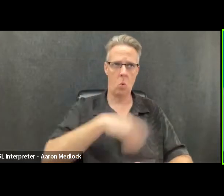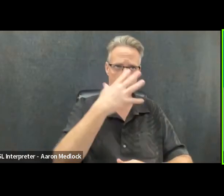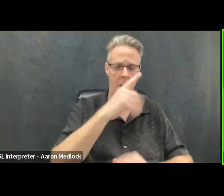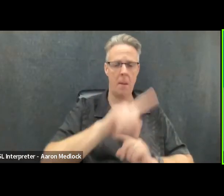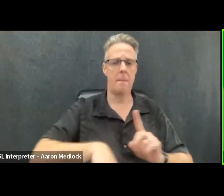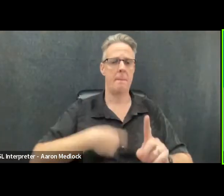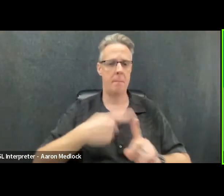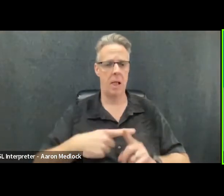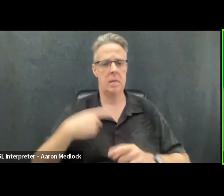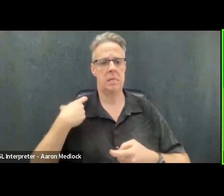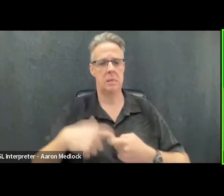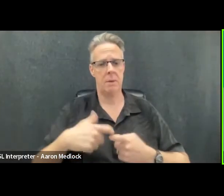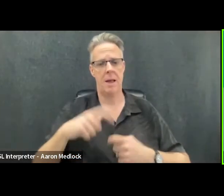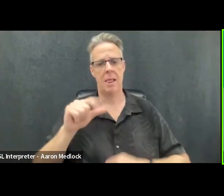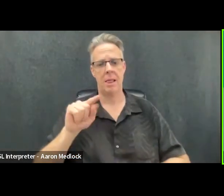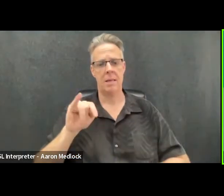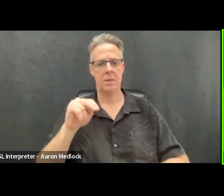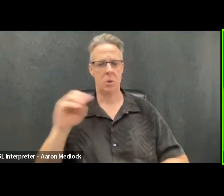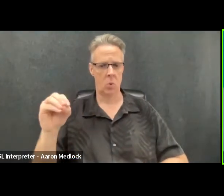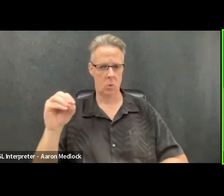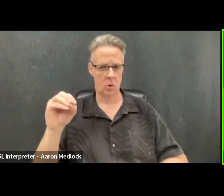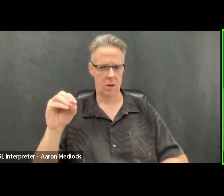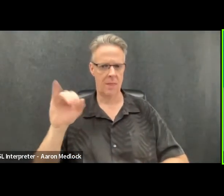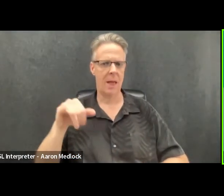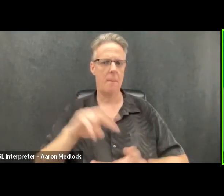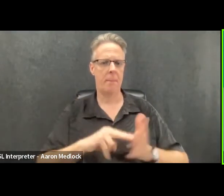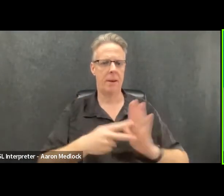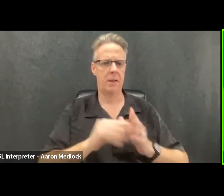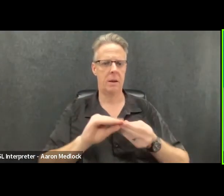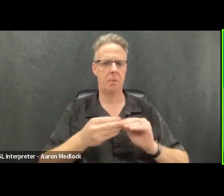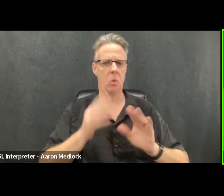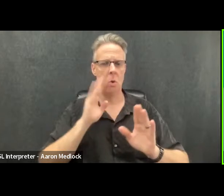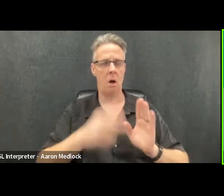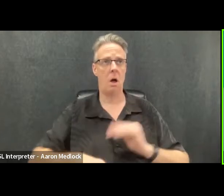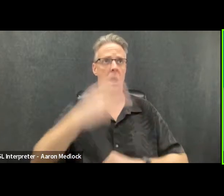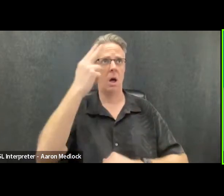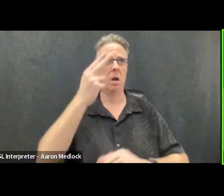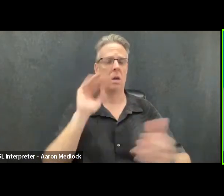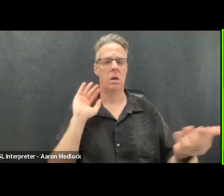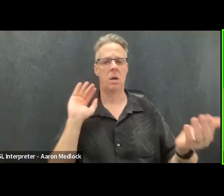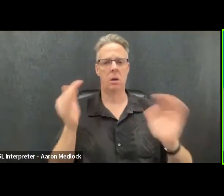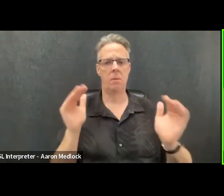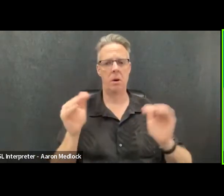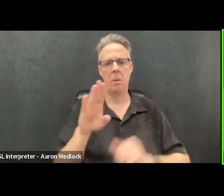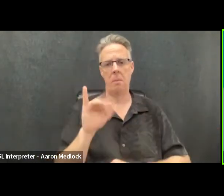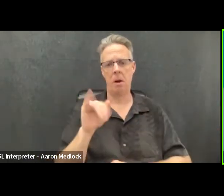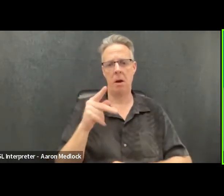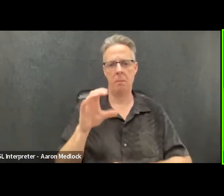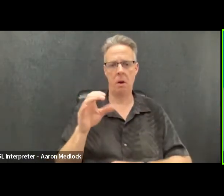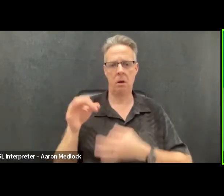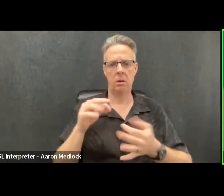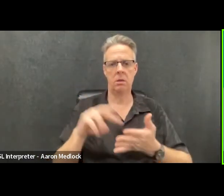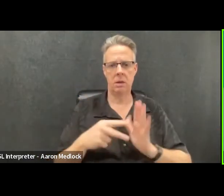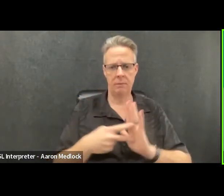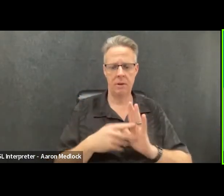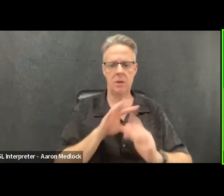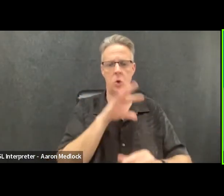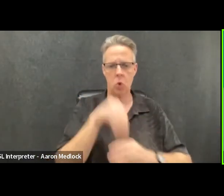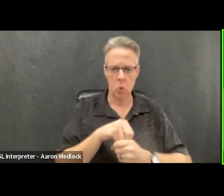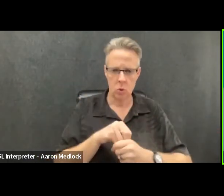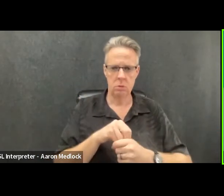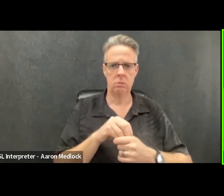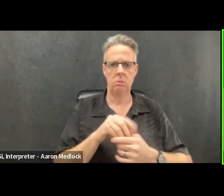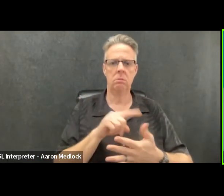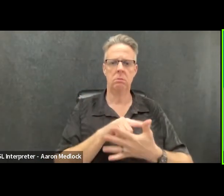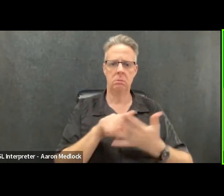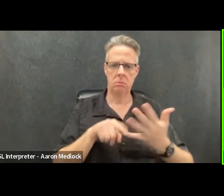Hispanic Latino in that total. So that's going to be higher than if you have a BIPOC definition that includes people